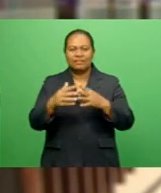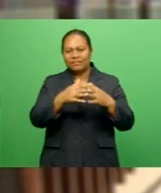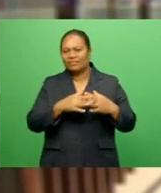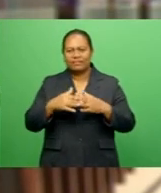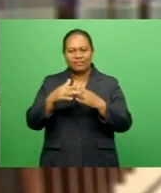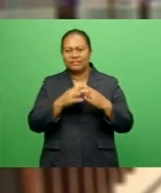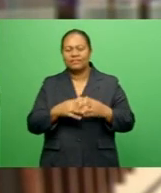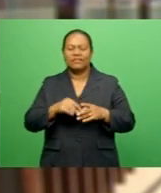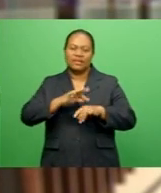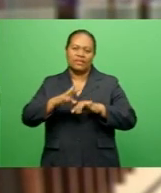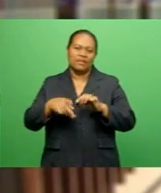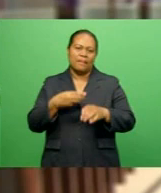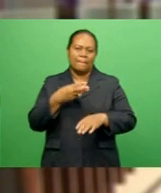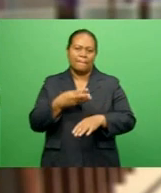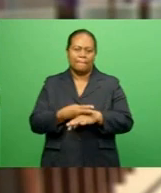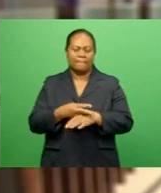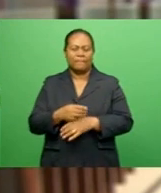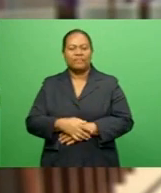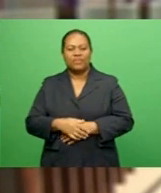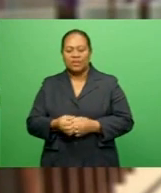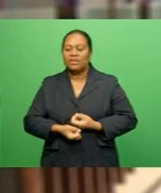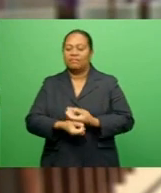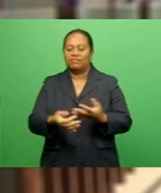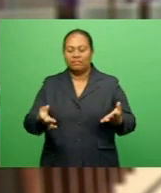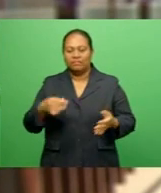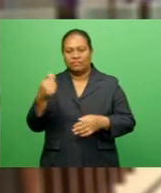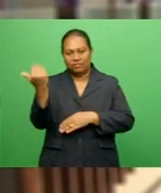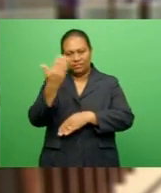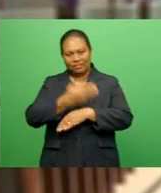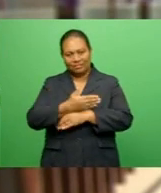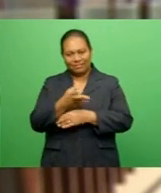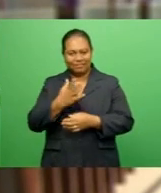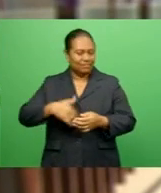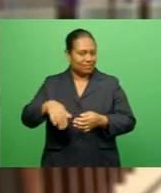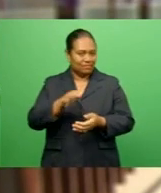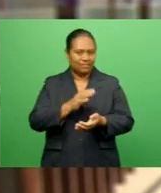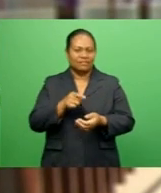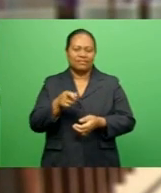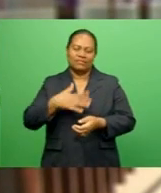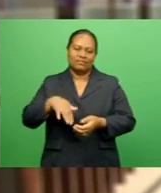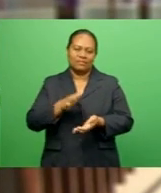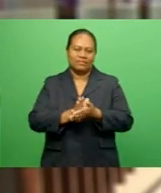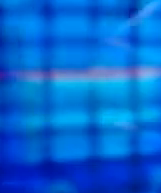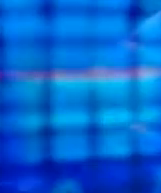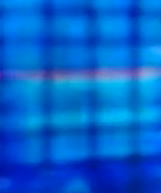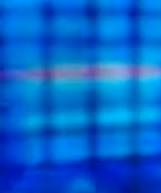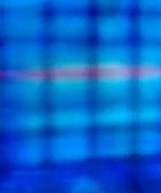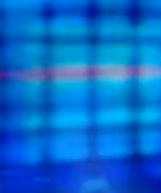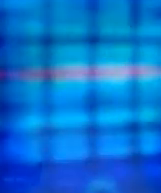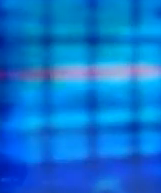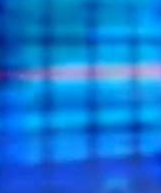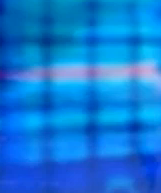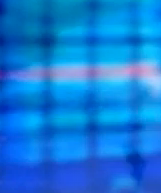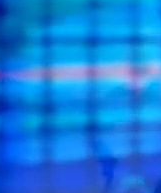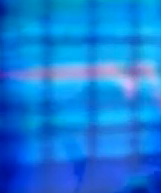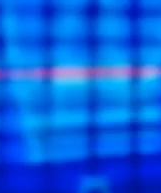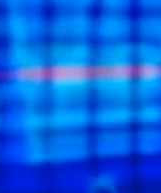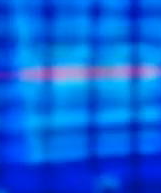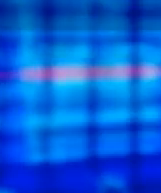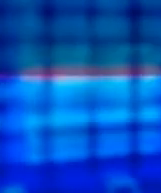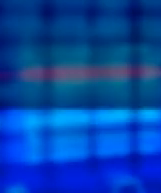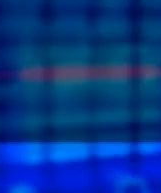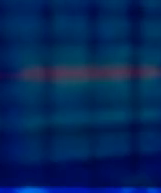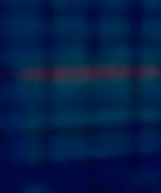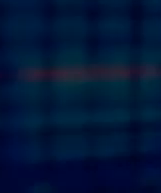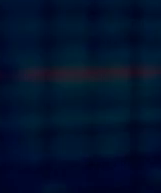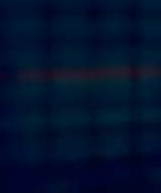retail monthly numbers to be released later tonight. And that's all from your HFC Bank for now. Vinaka. Here, the local exchange rates are